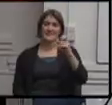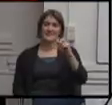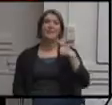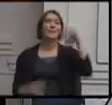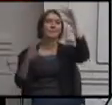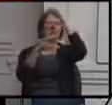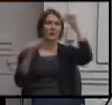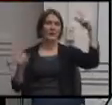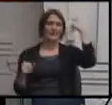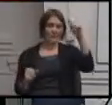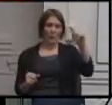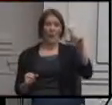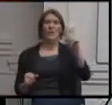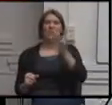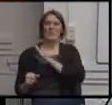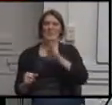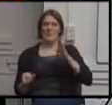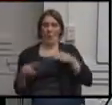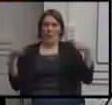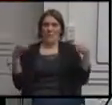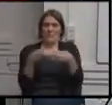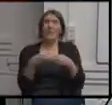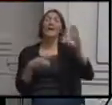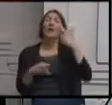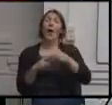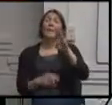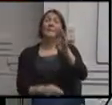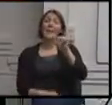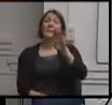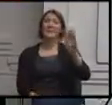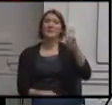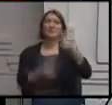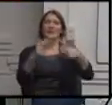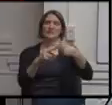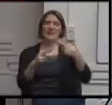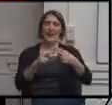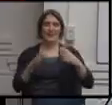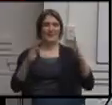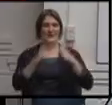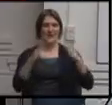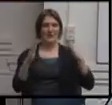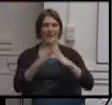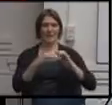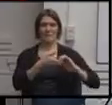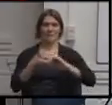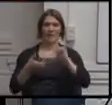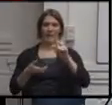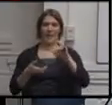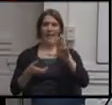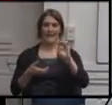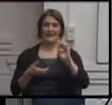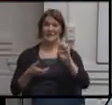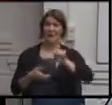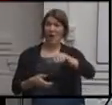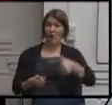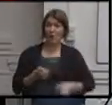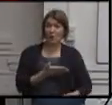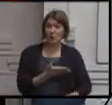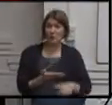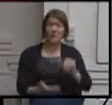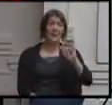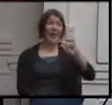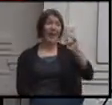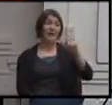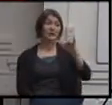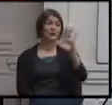of the board of directors of the Downtown Alliance, formerly known as Building a Better Brattleboro. And I'll let the fellow board members introduce themselves. I'm